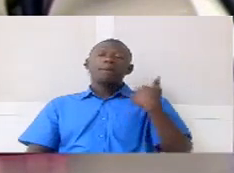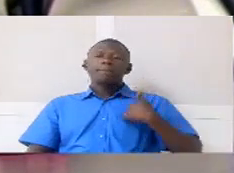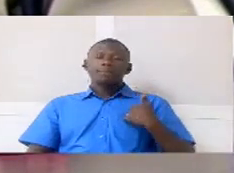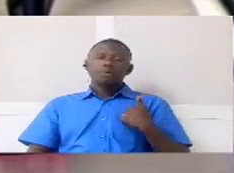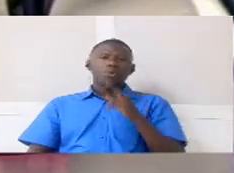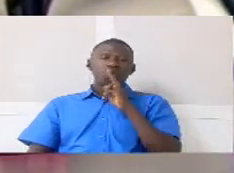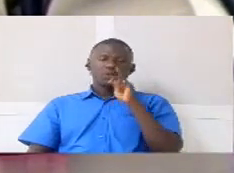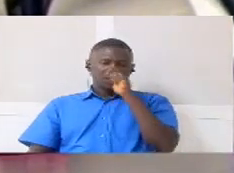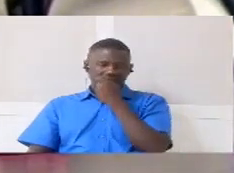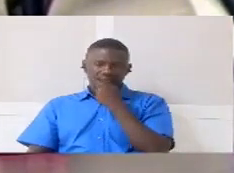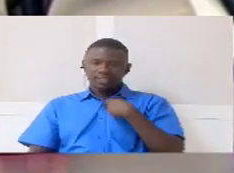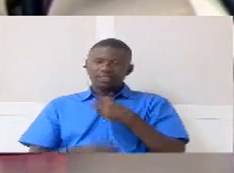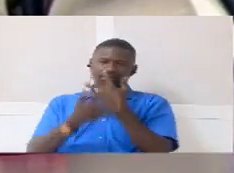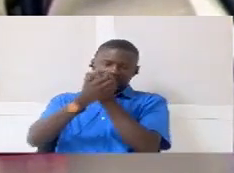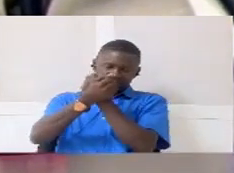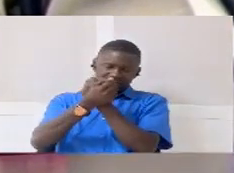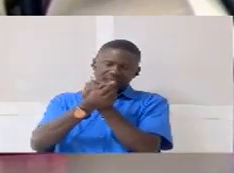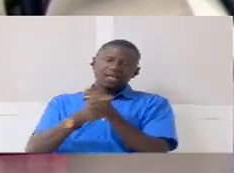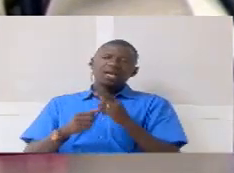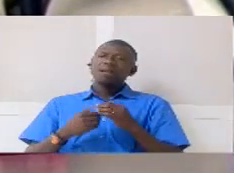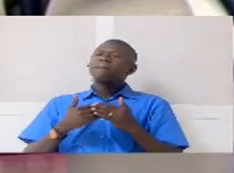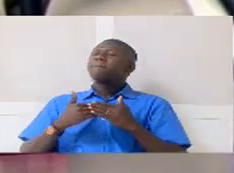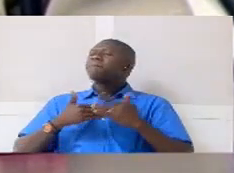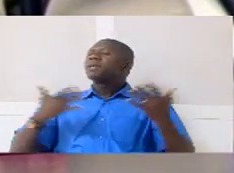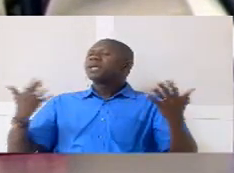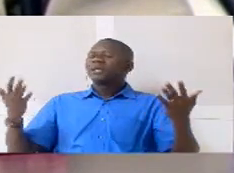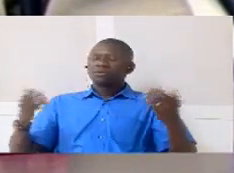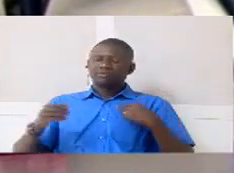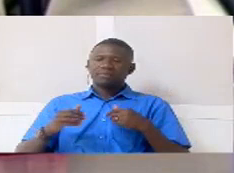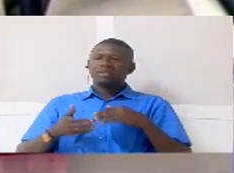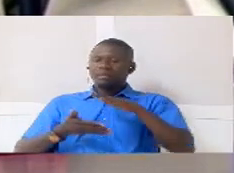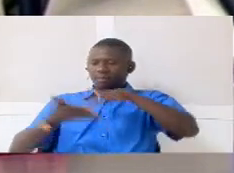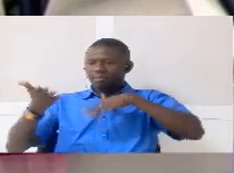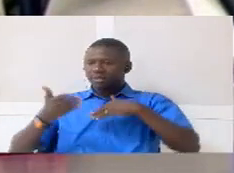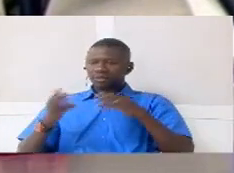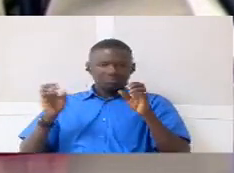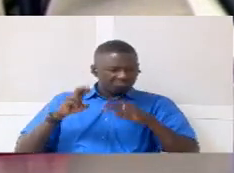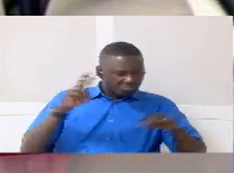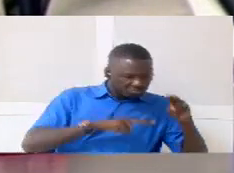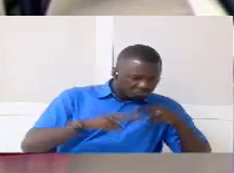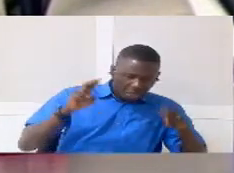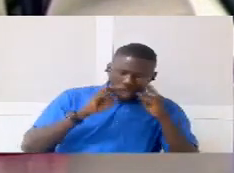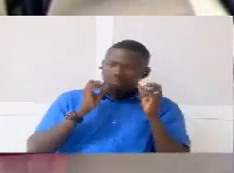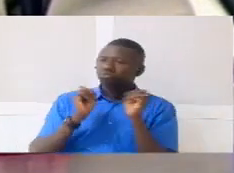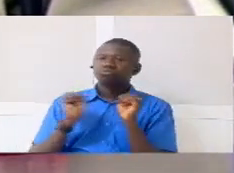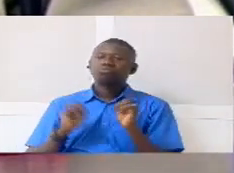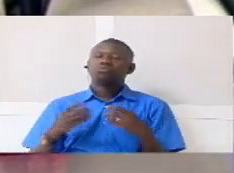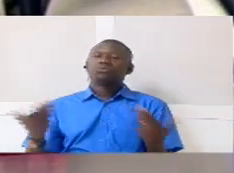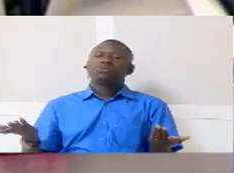and a lot of them, many of the documents are missing. Tonya omukuleti bari